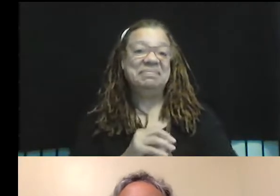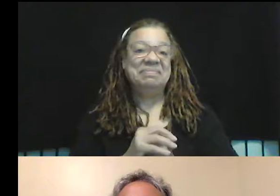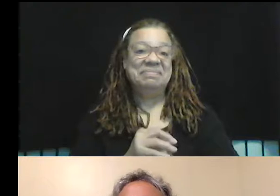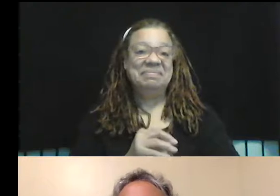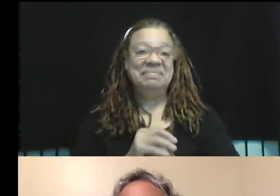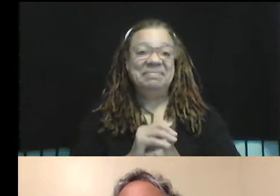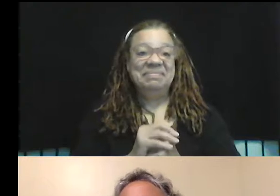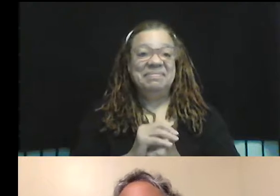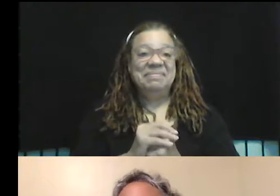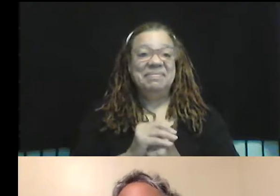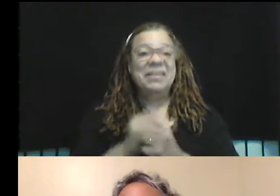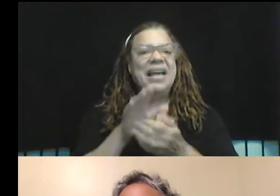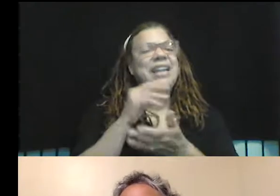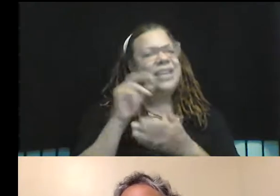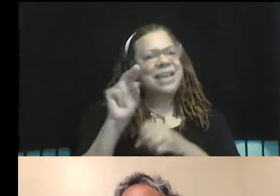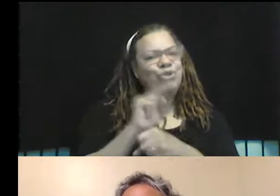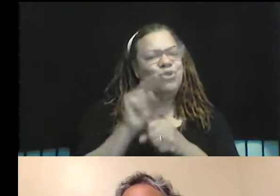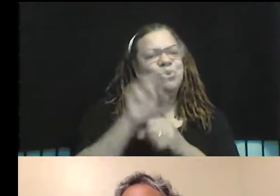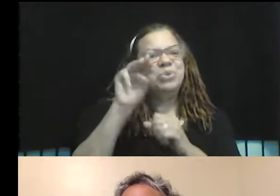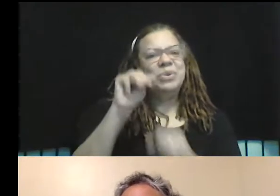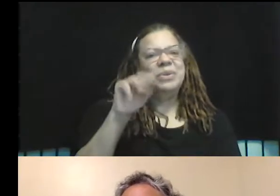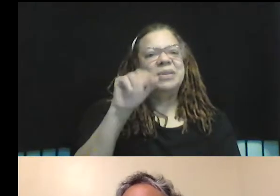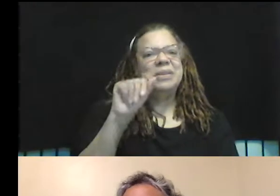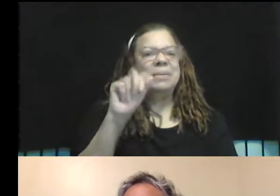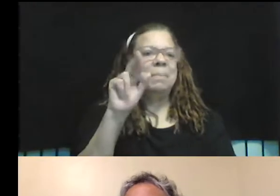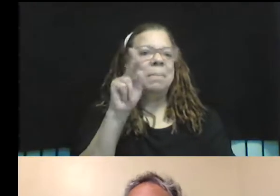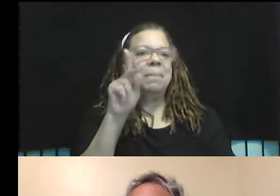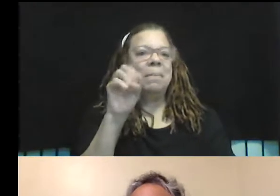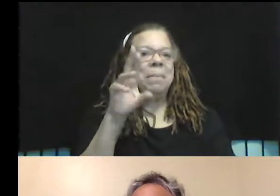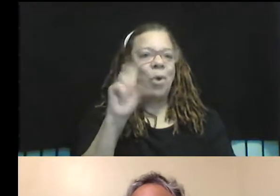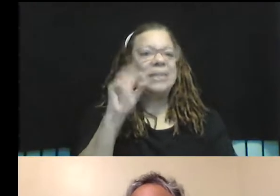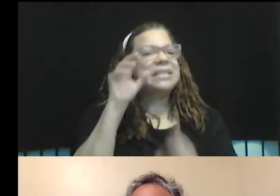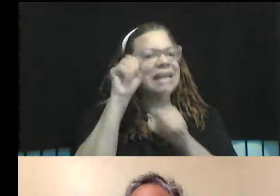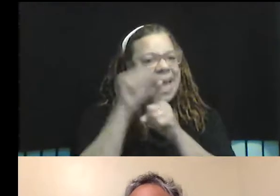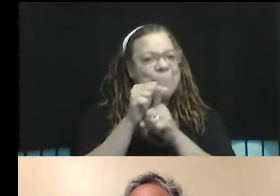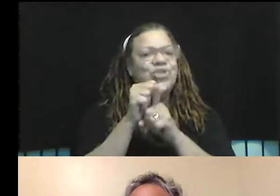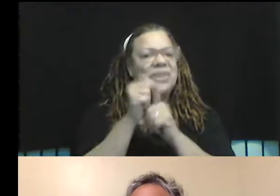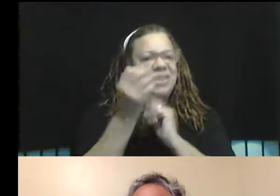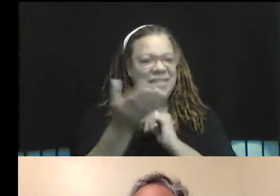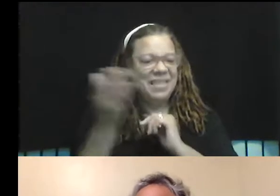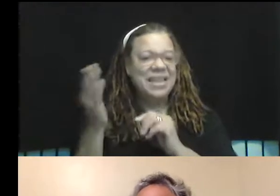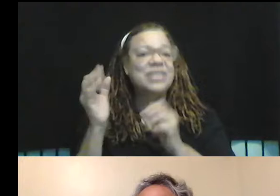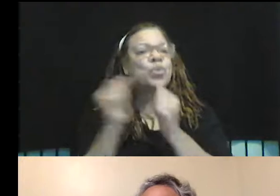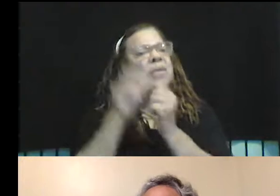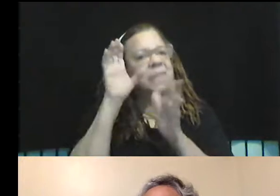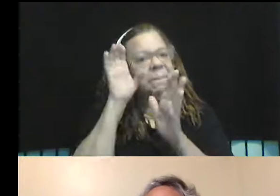it's neat that you use markers to capture the elements along with a photograph, and then